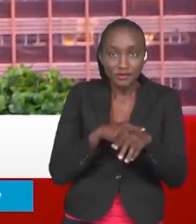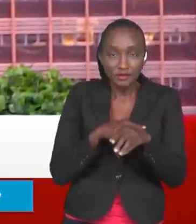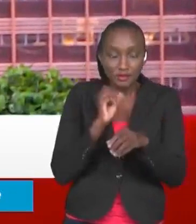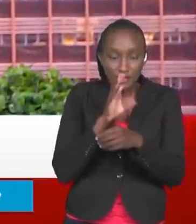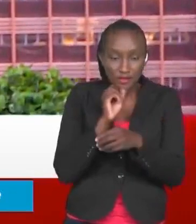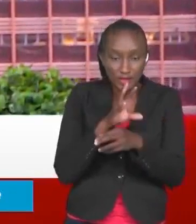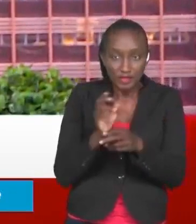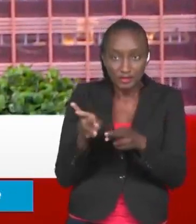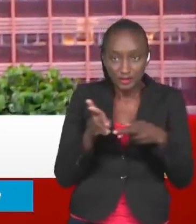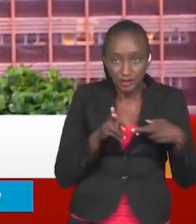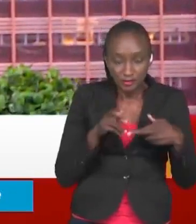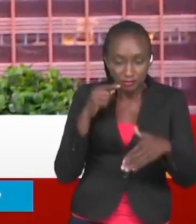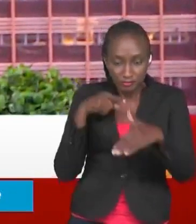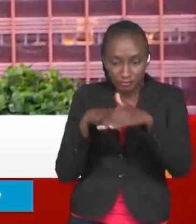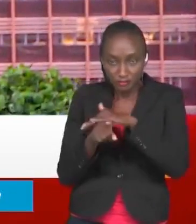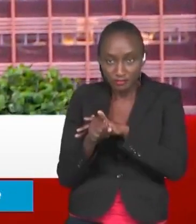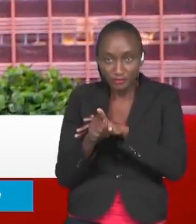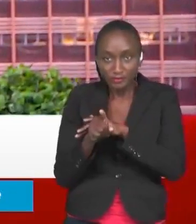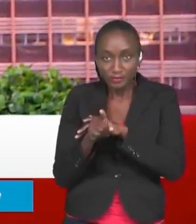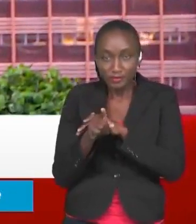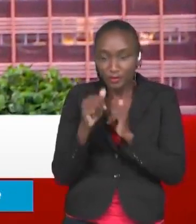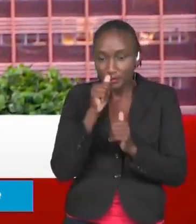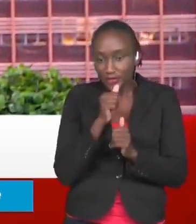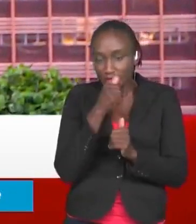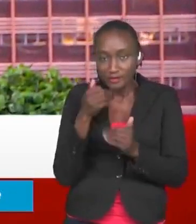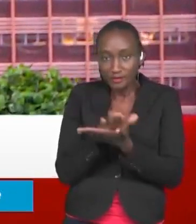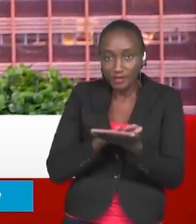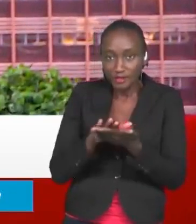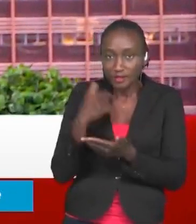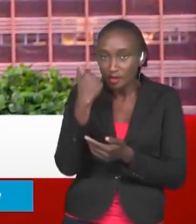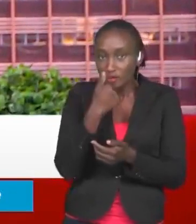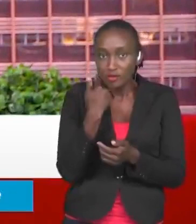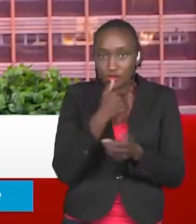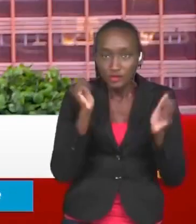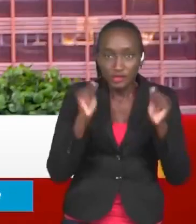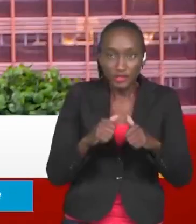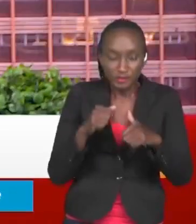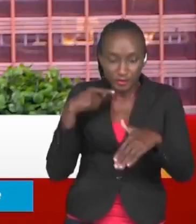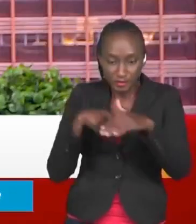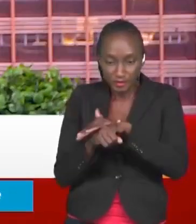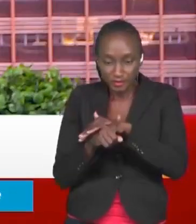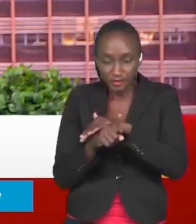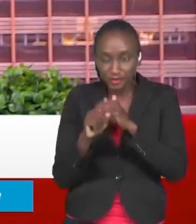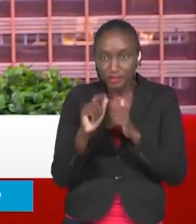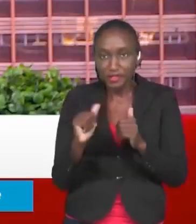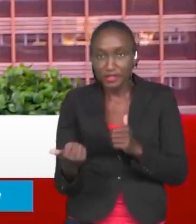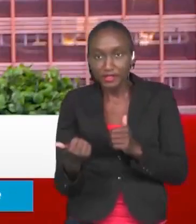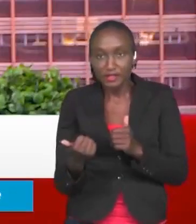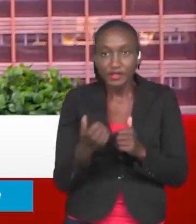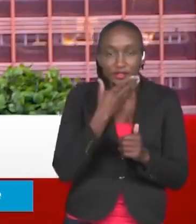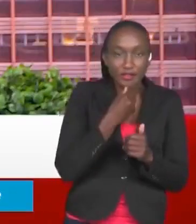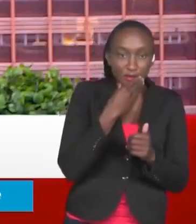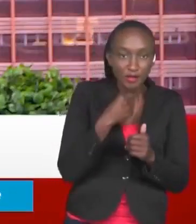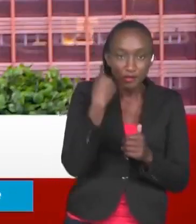as penetration of genitalia, who is capable of penetrating the other? It is the man that